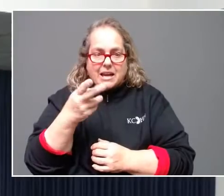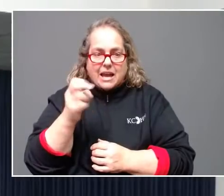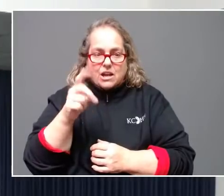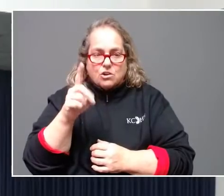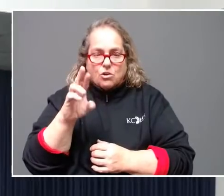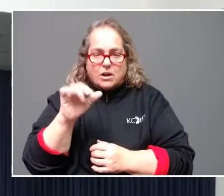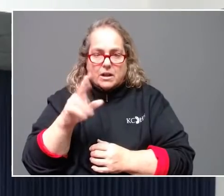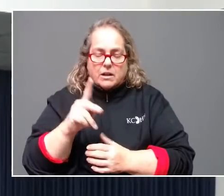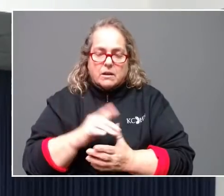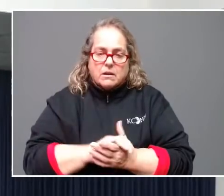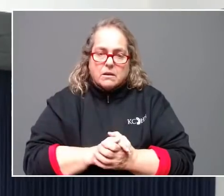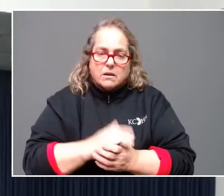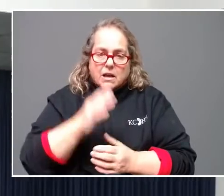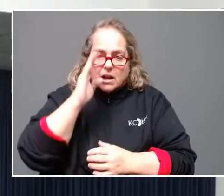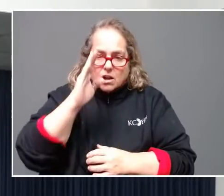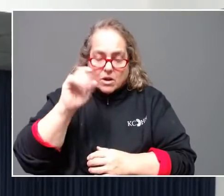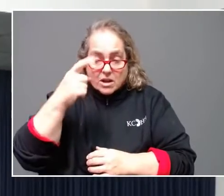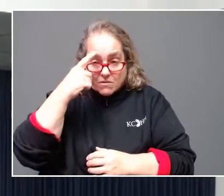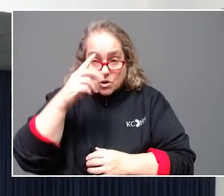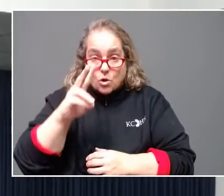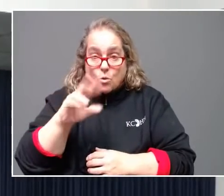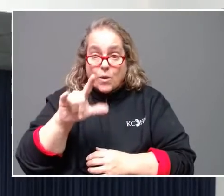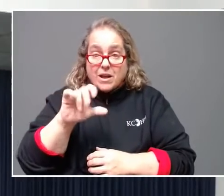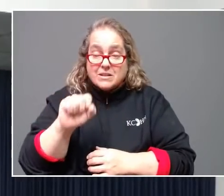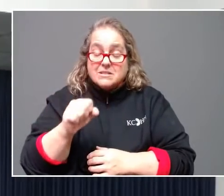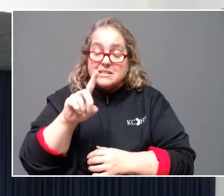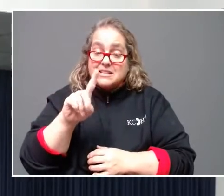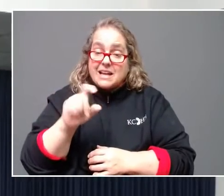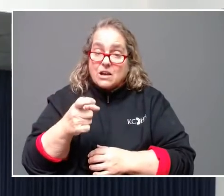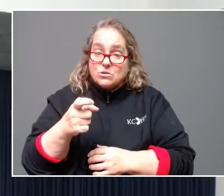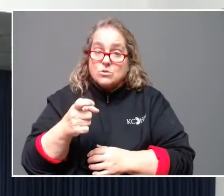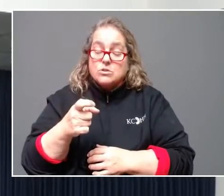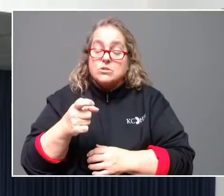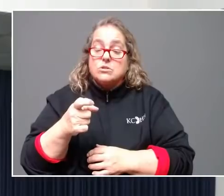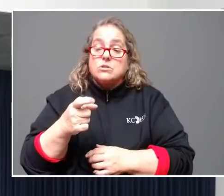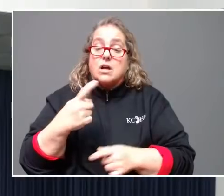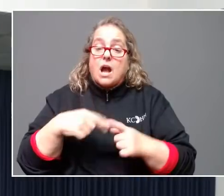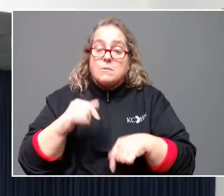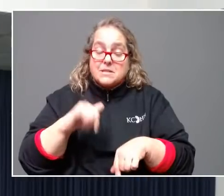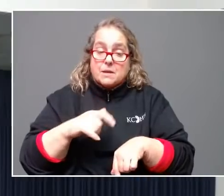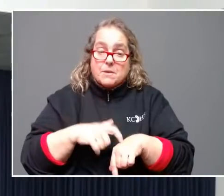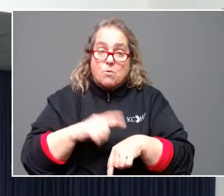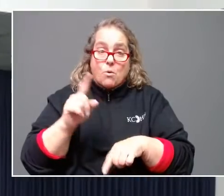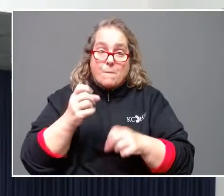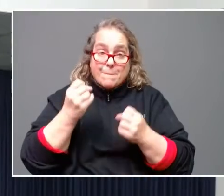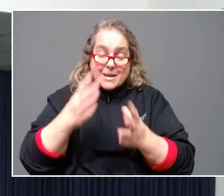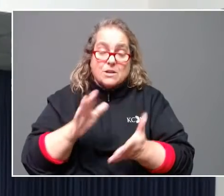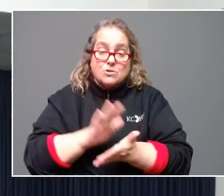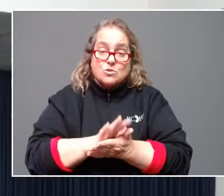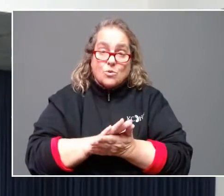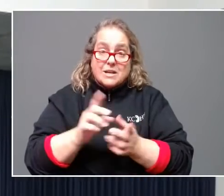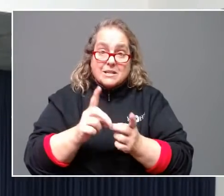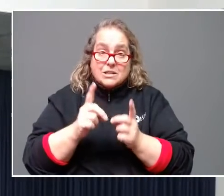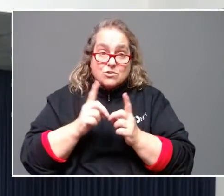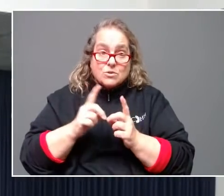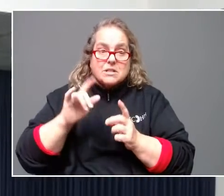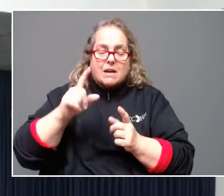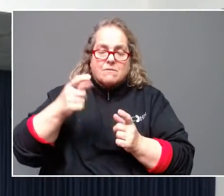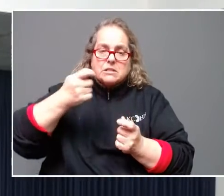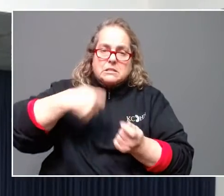Governor, Will's diagnosis comes as several school districts across the state are having to switch to NTI learning because